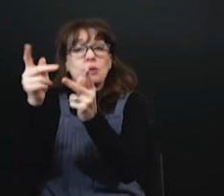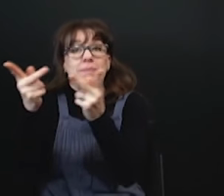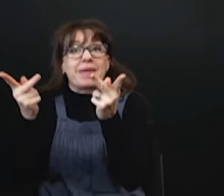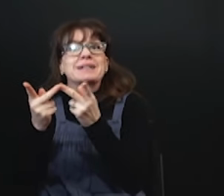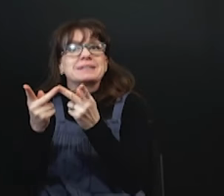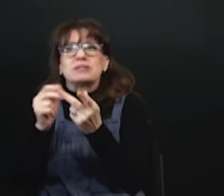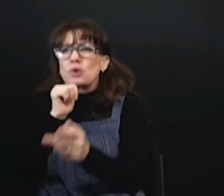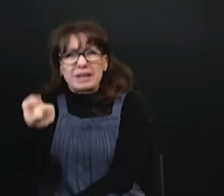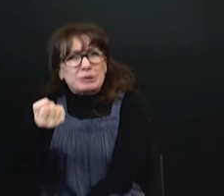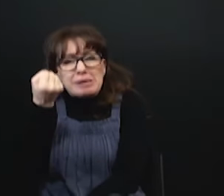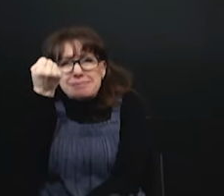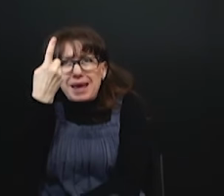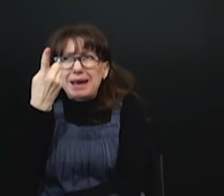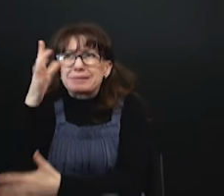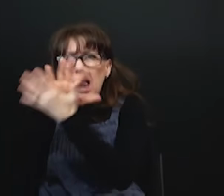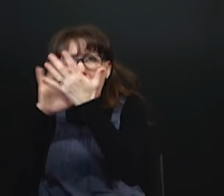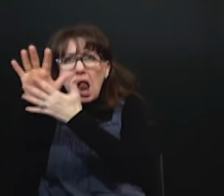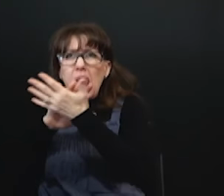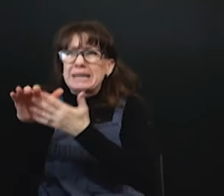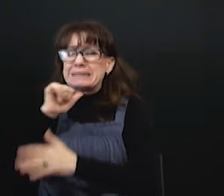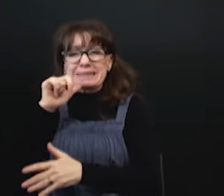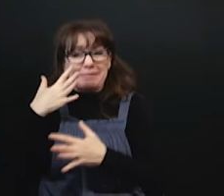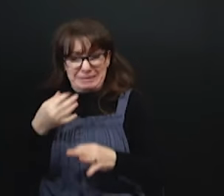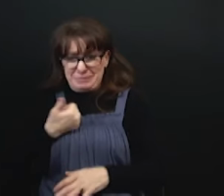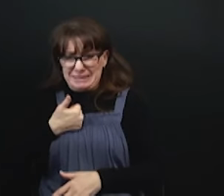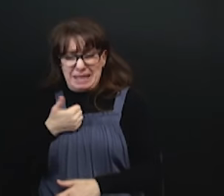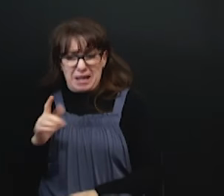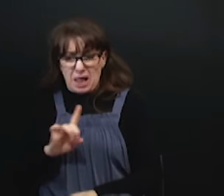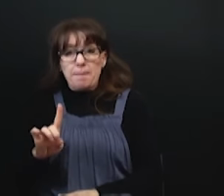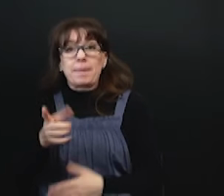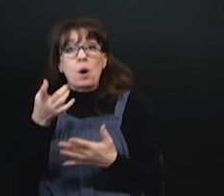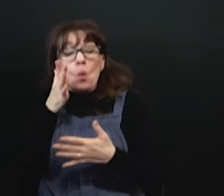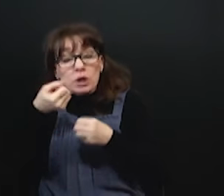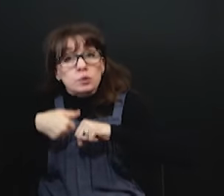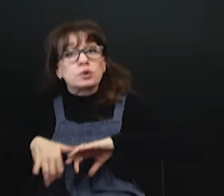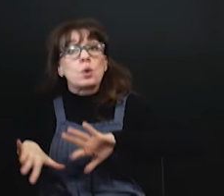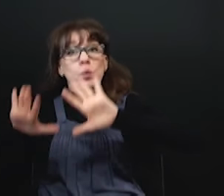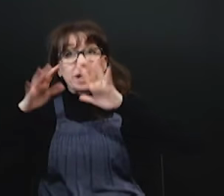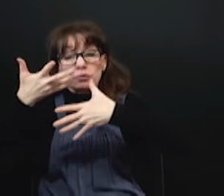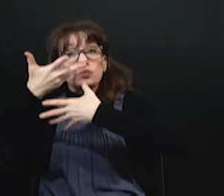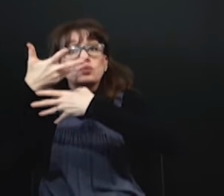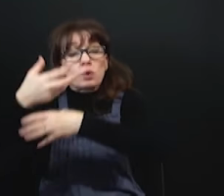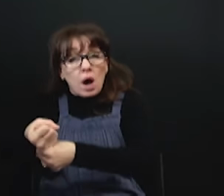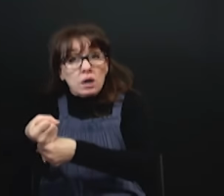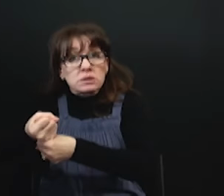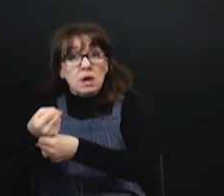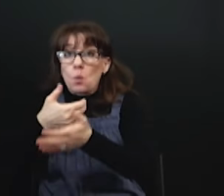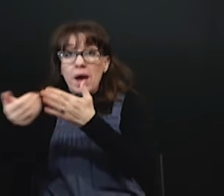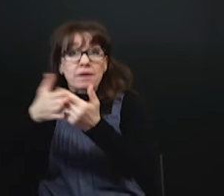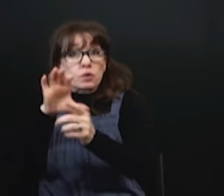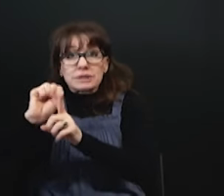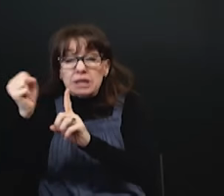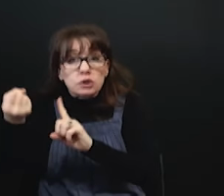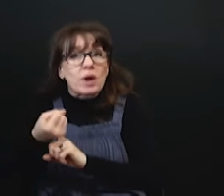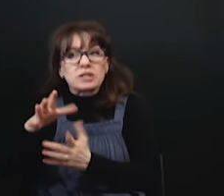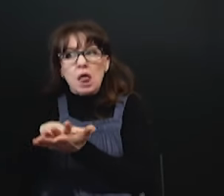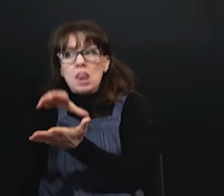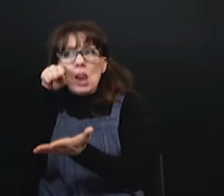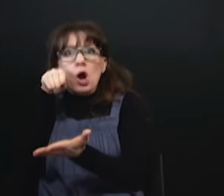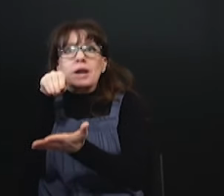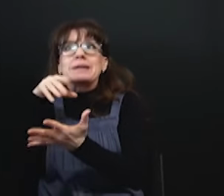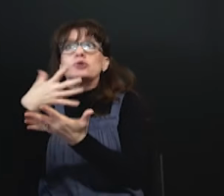you don't understand. Places you would not choose. But will you surrender? Will you trust him wherever he may lead you? Learning better